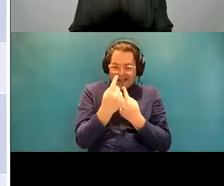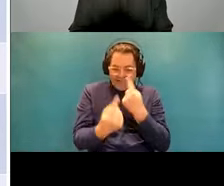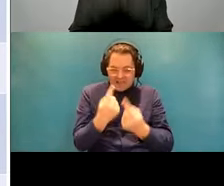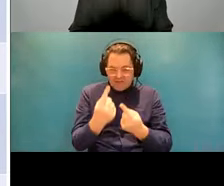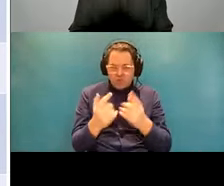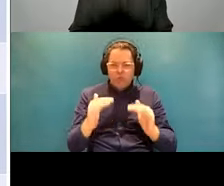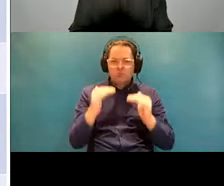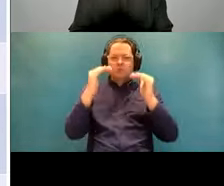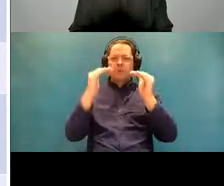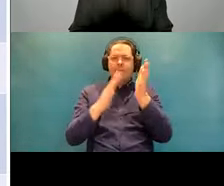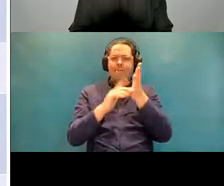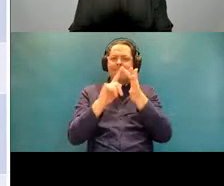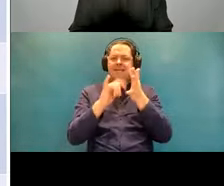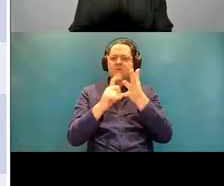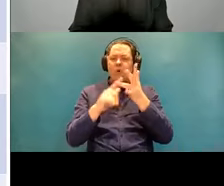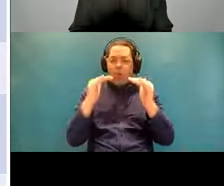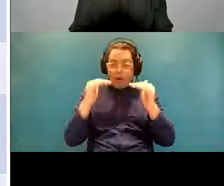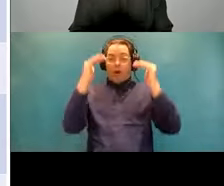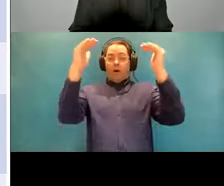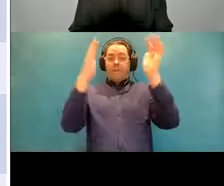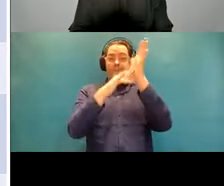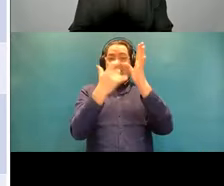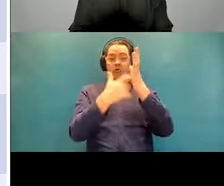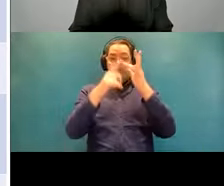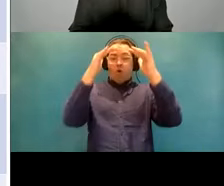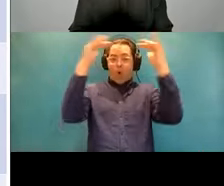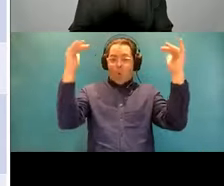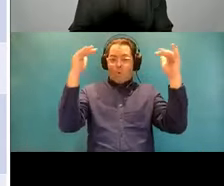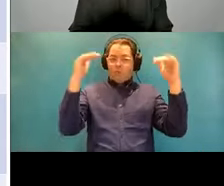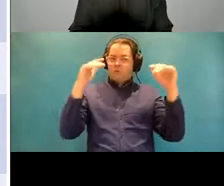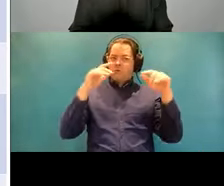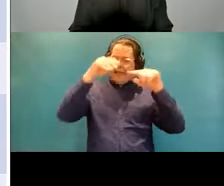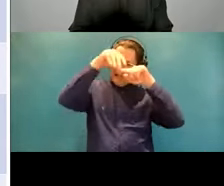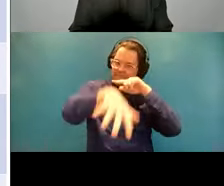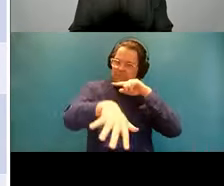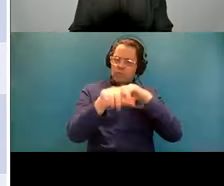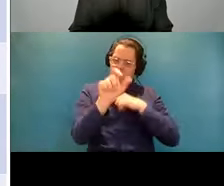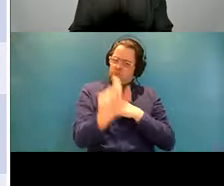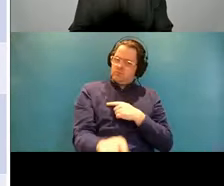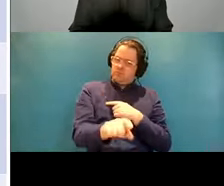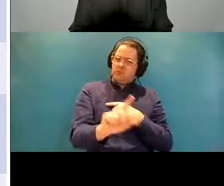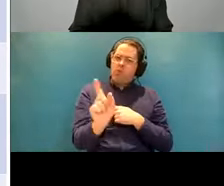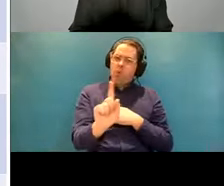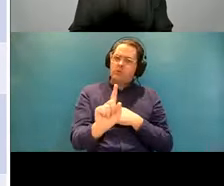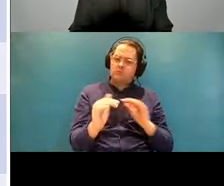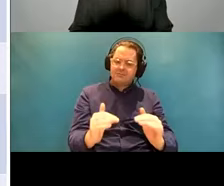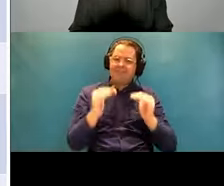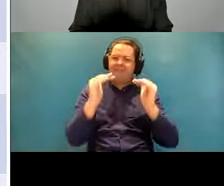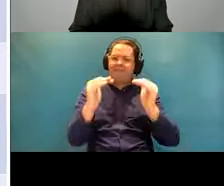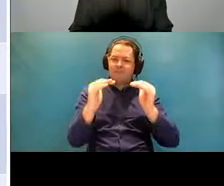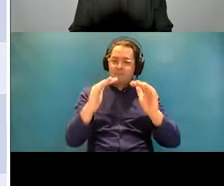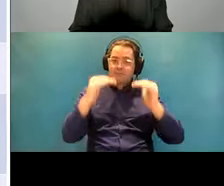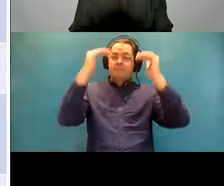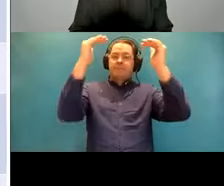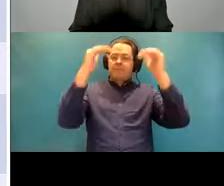management and how this is happening. And that probably needs different approaches. And I think it will be much, much harder to kind of infer